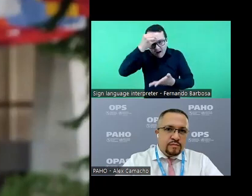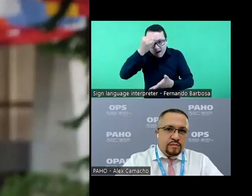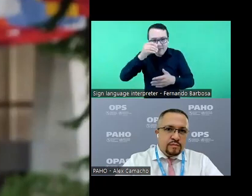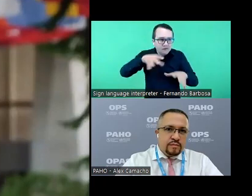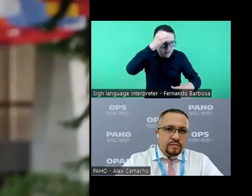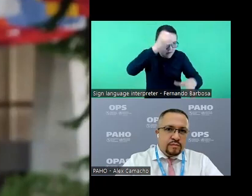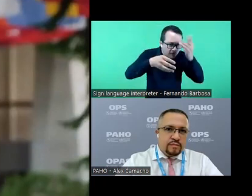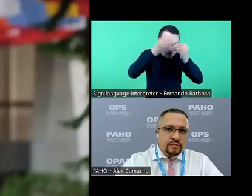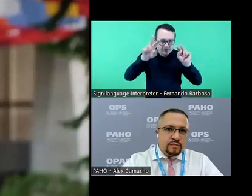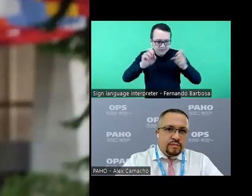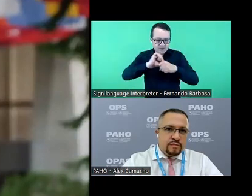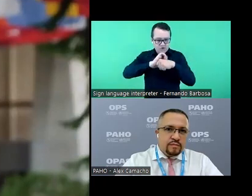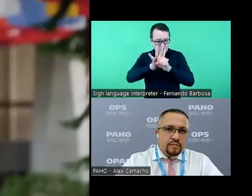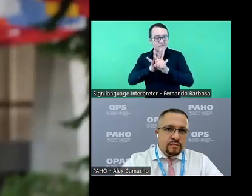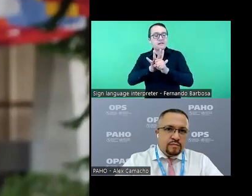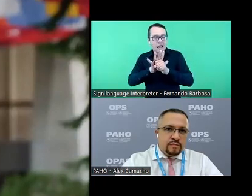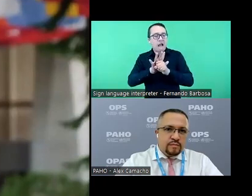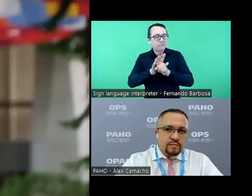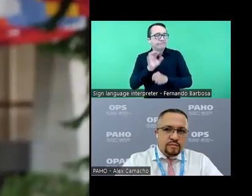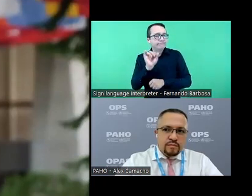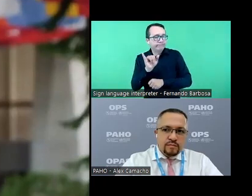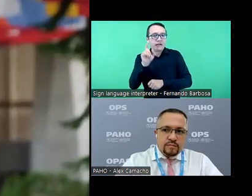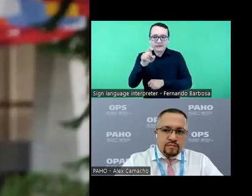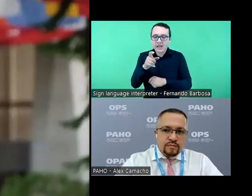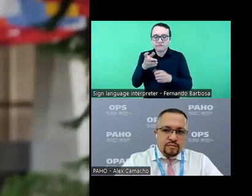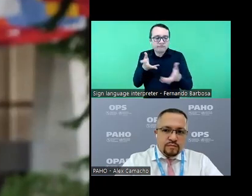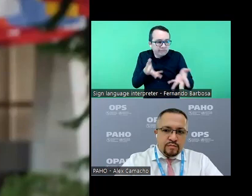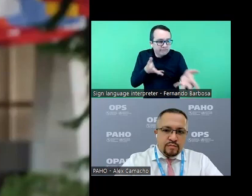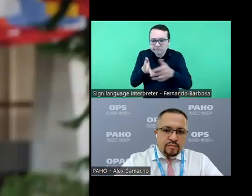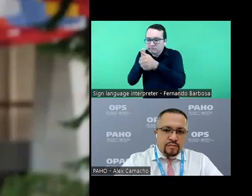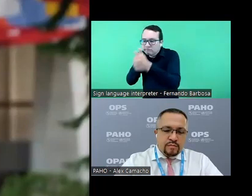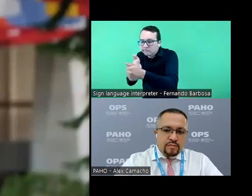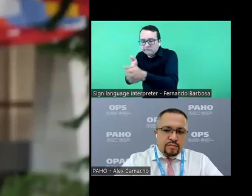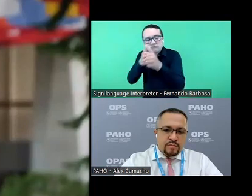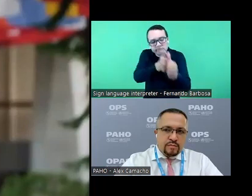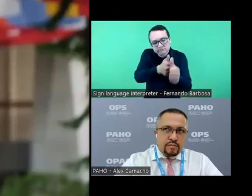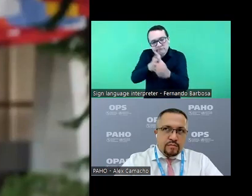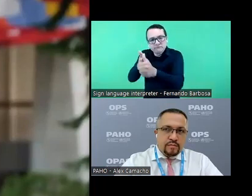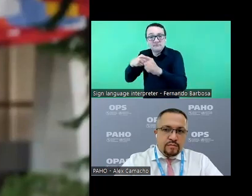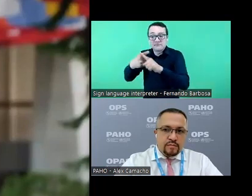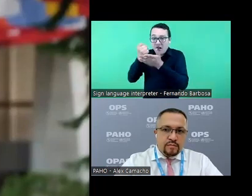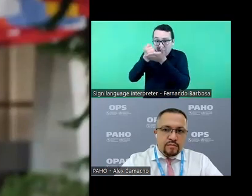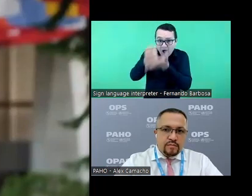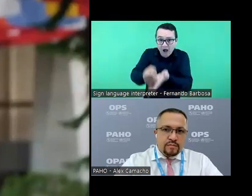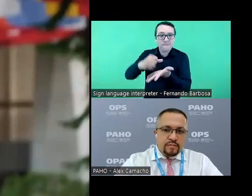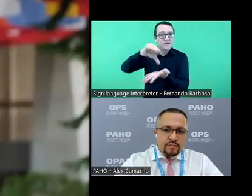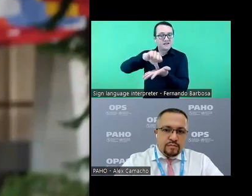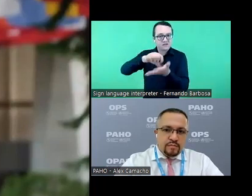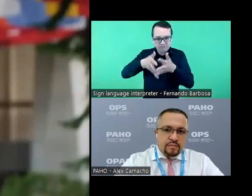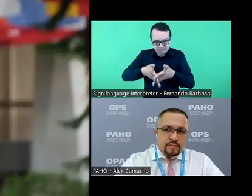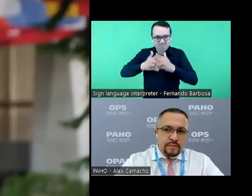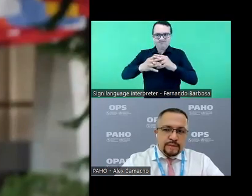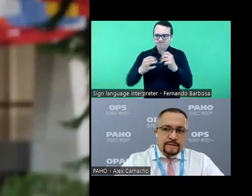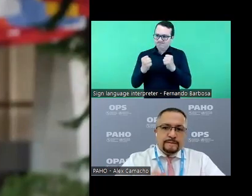to provide guidance in managing complex risk and to help cities become healthier, more sustainable,